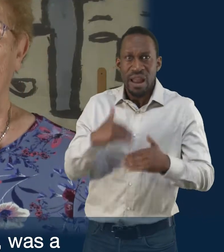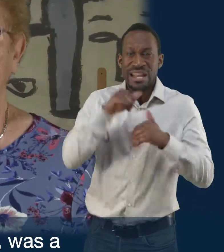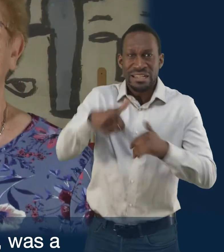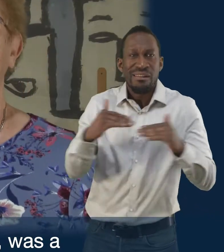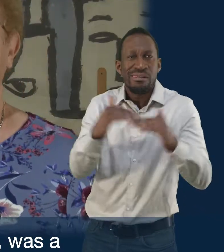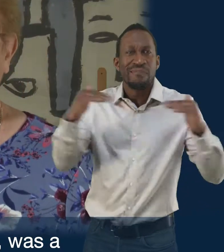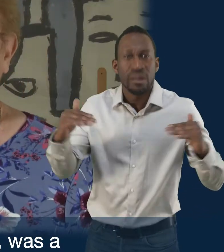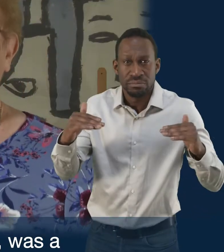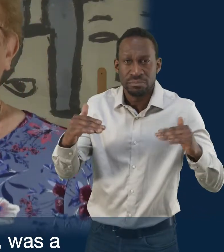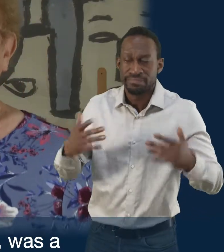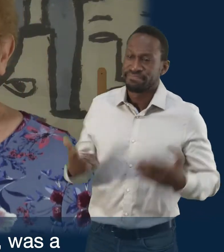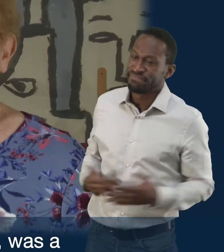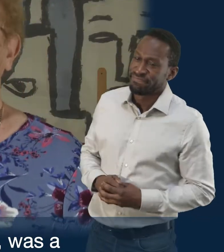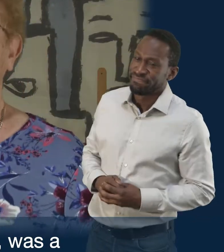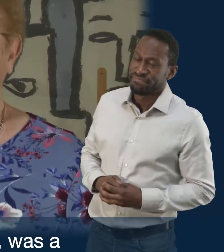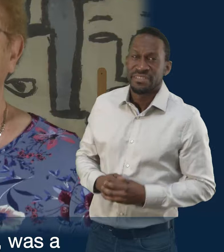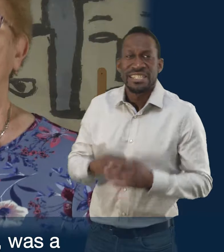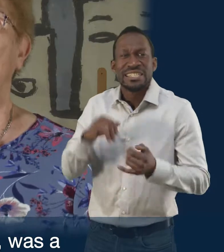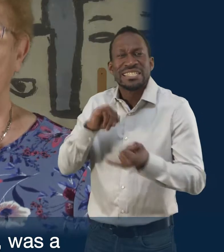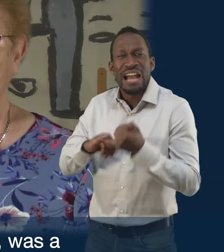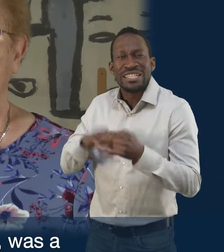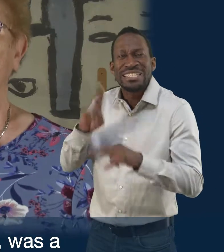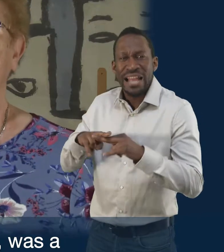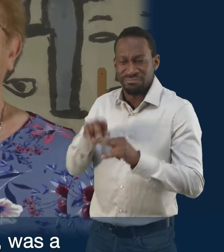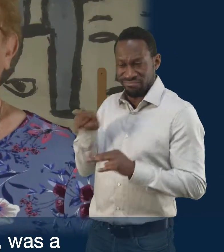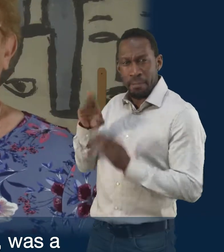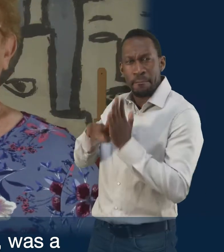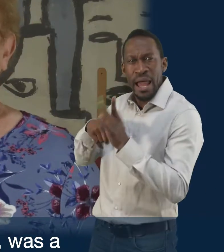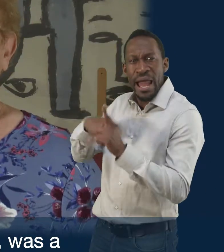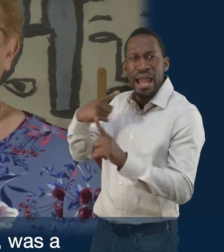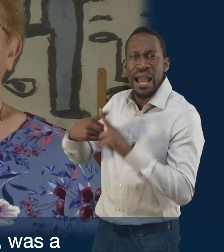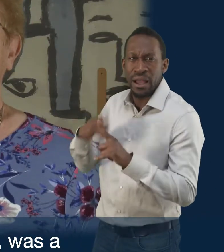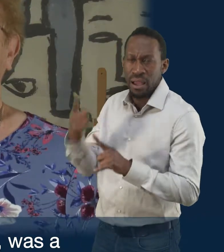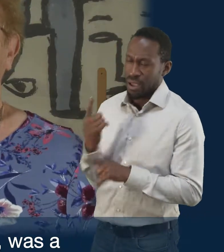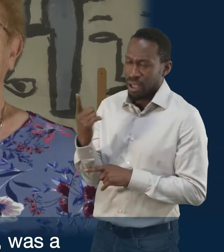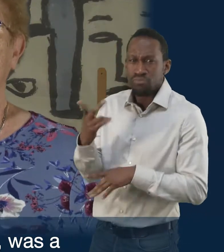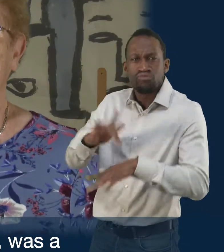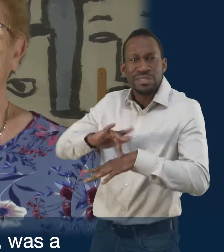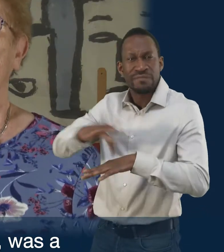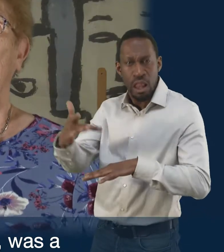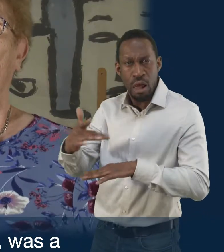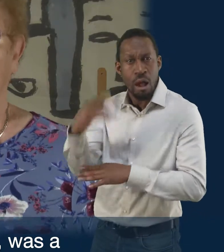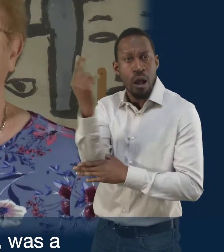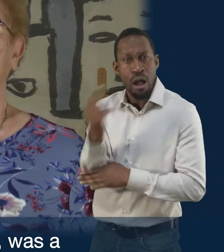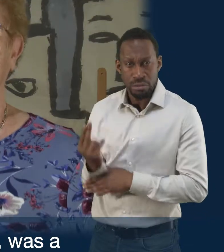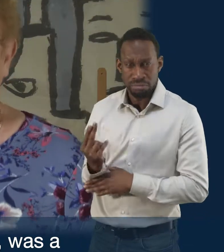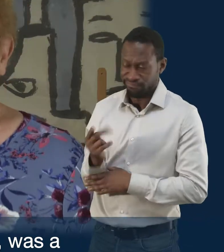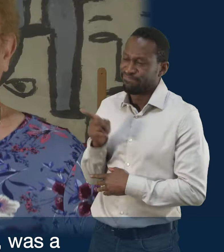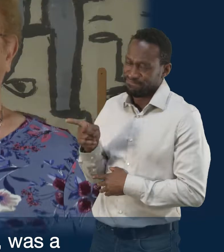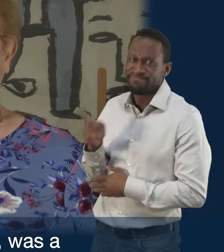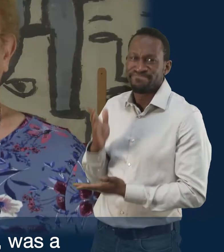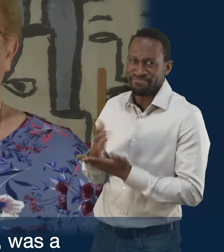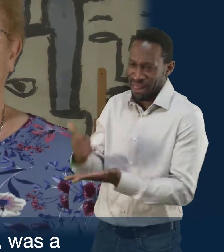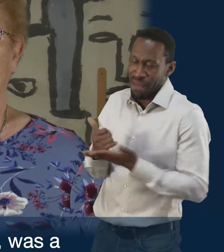Sarah's dad, Mike, was a professional artist and he helped